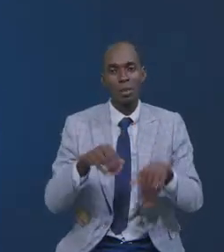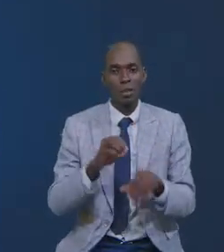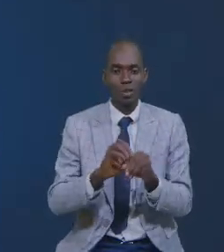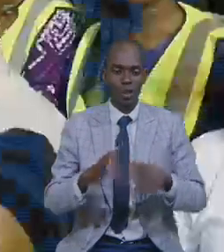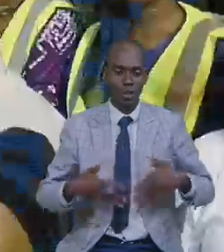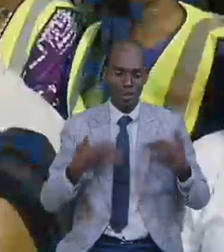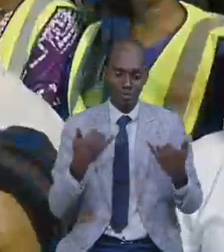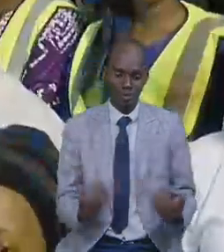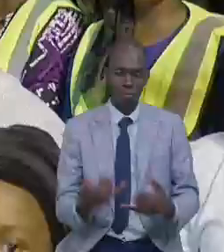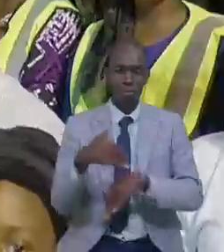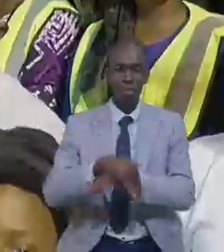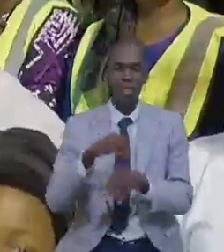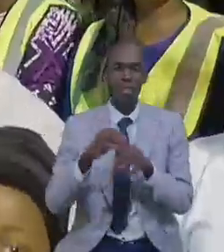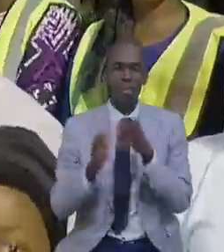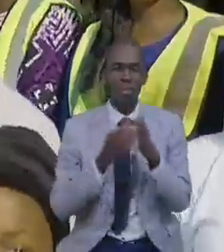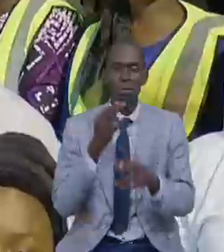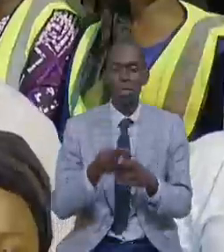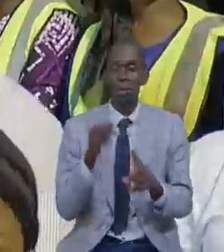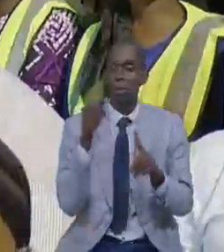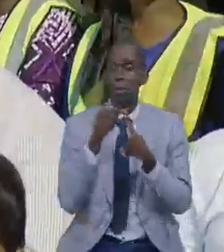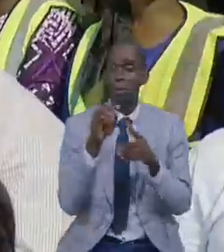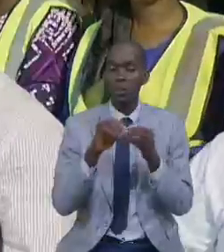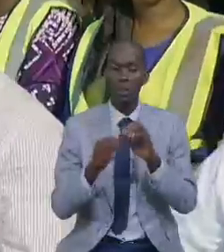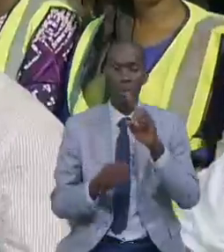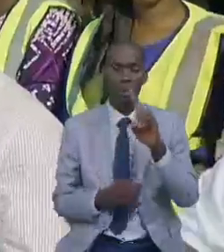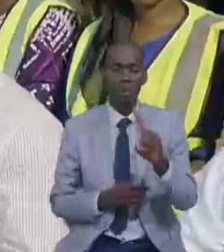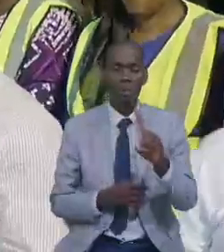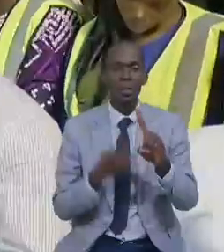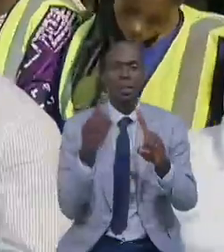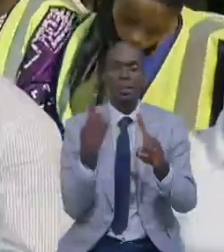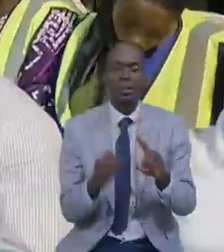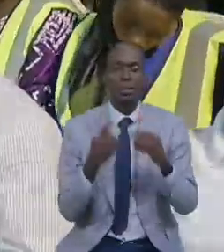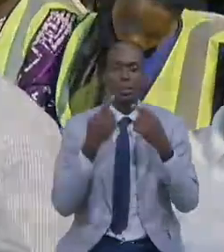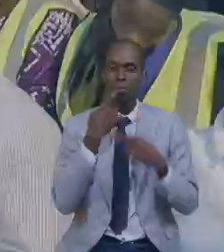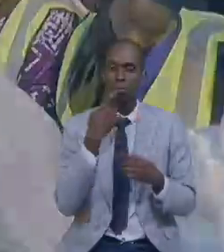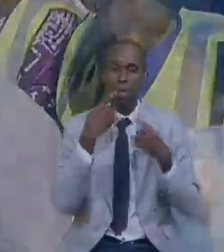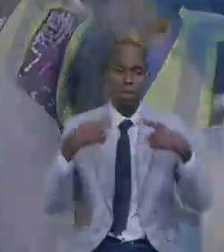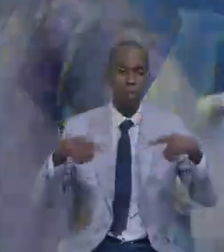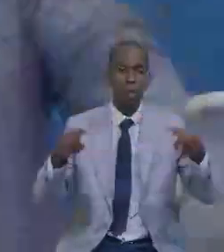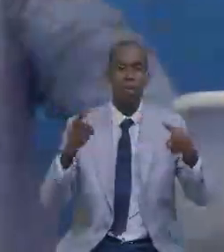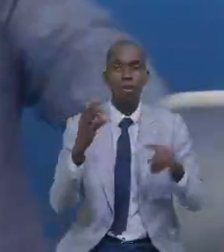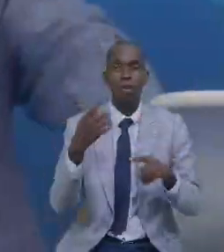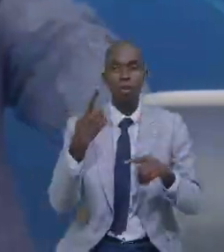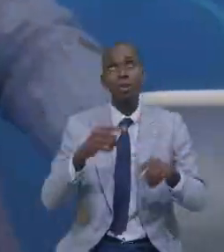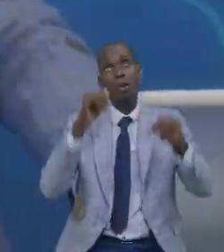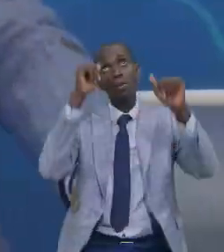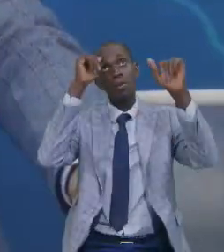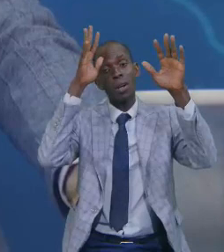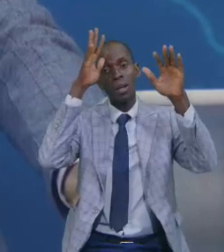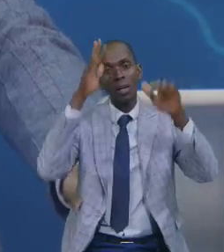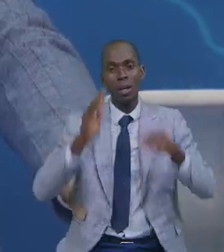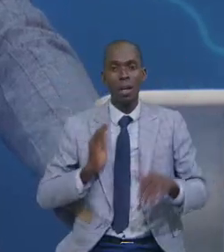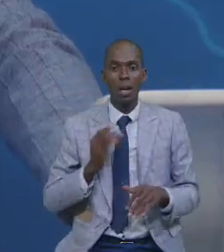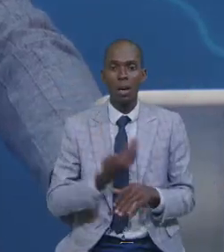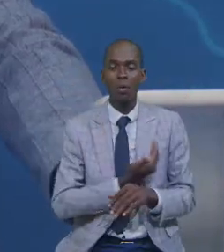in Jesus' name. Number one is the decree of the Father, our